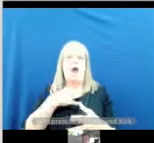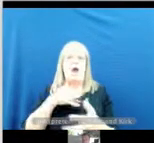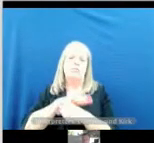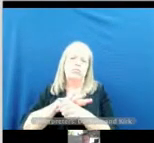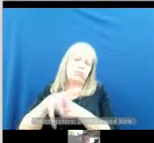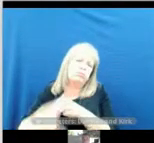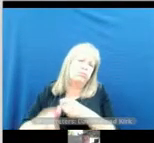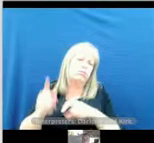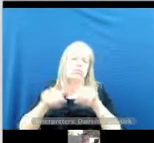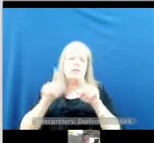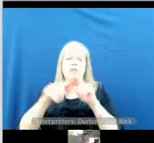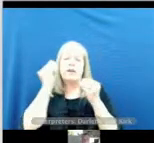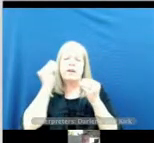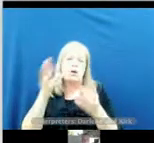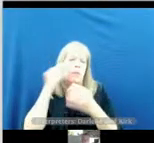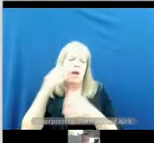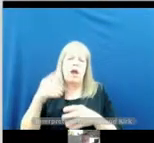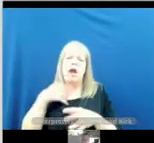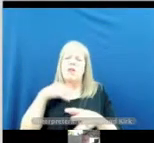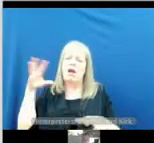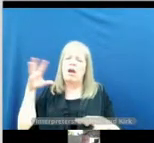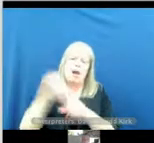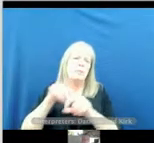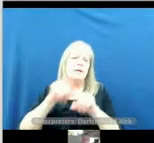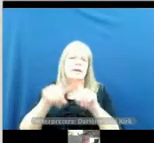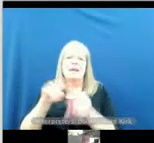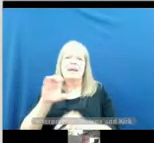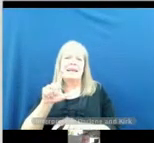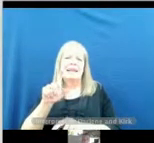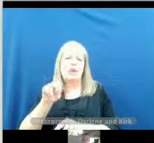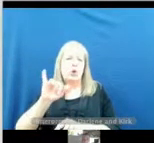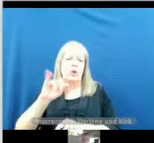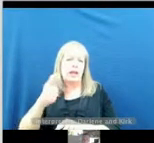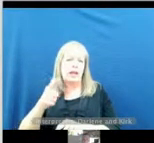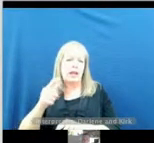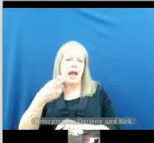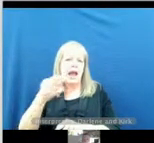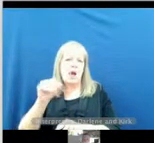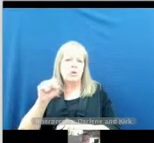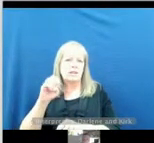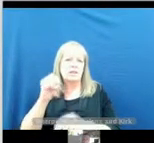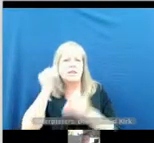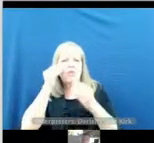the clearinghouse of information on deafblindness. And you can go to the topic.